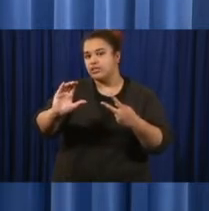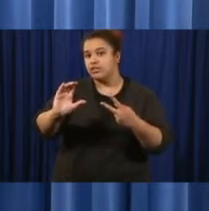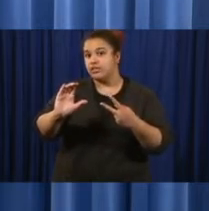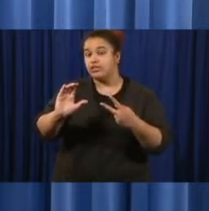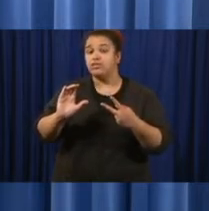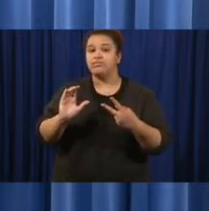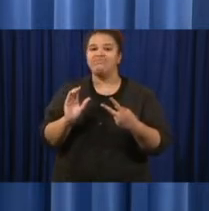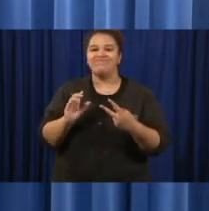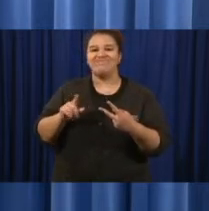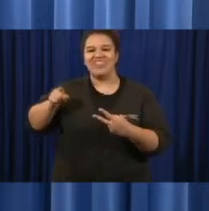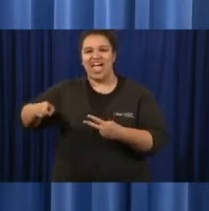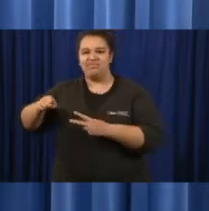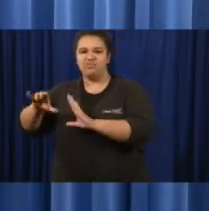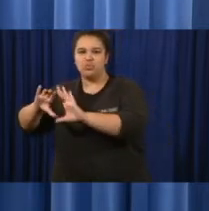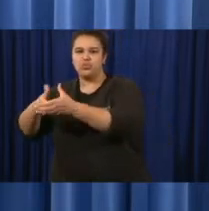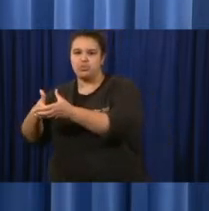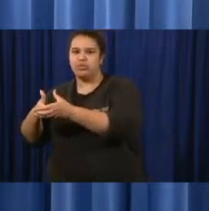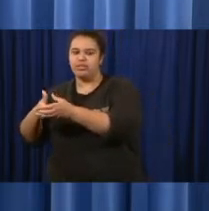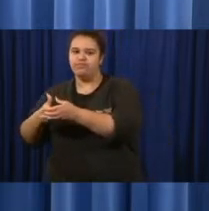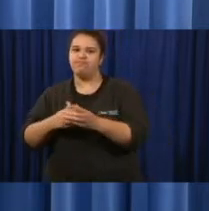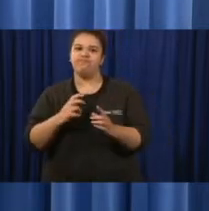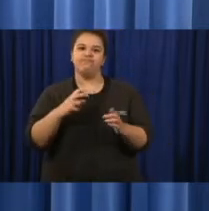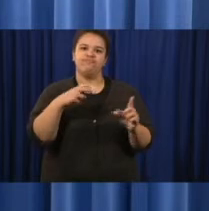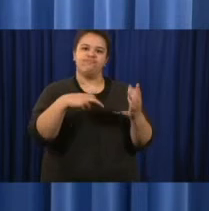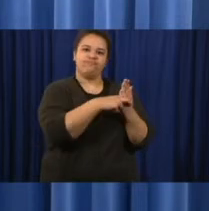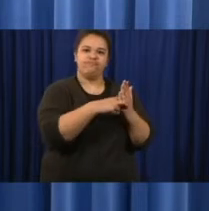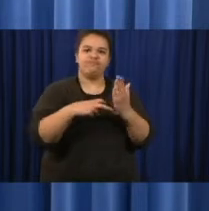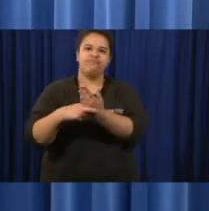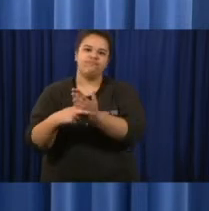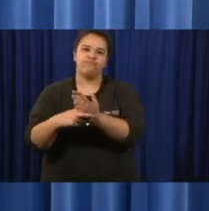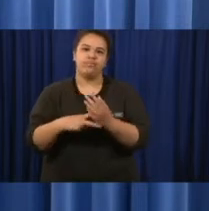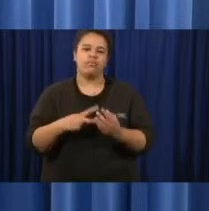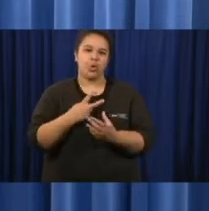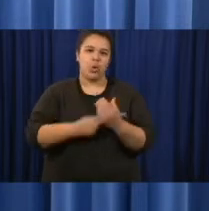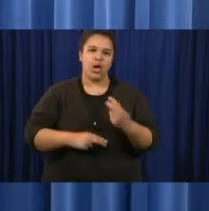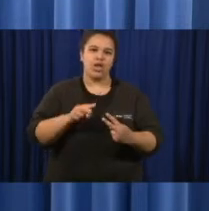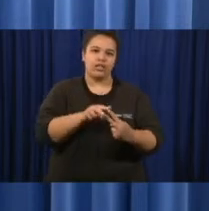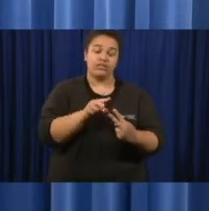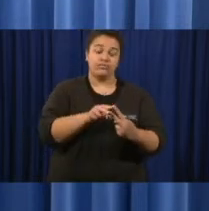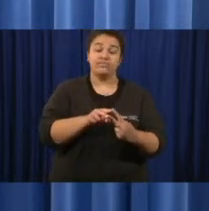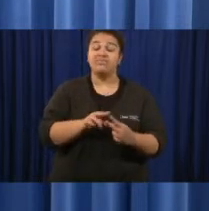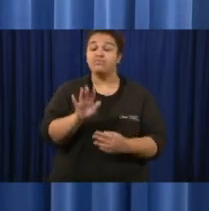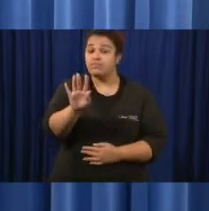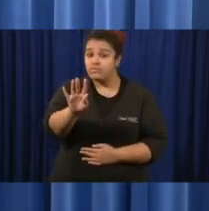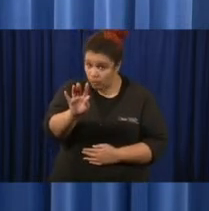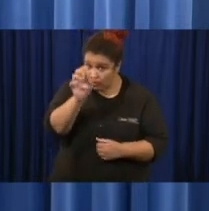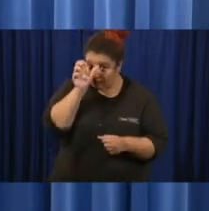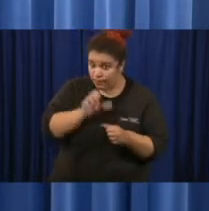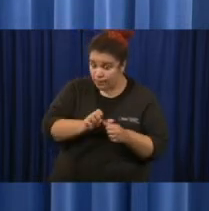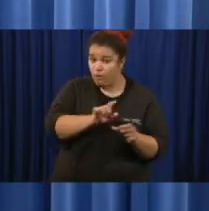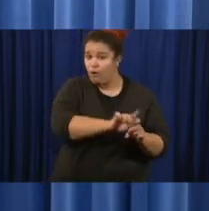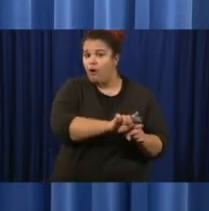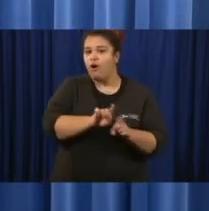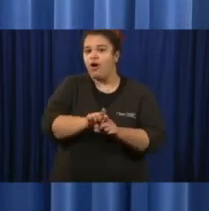state group. In addition to that, though, you also have local health departments.